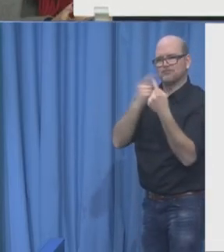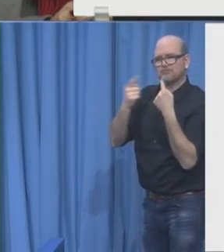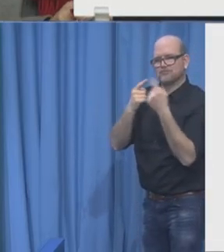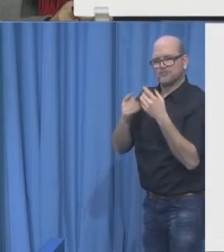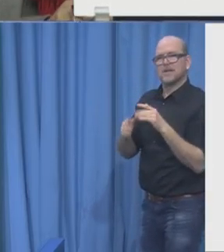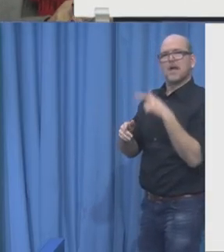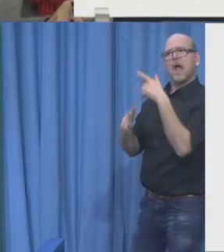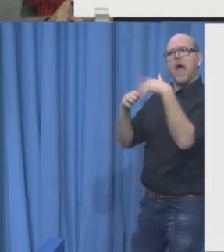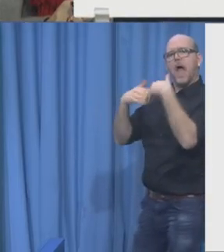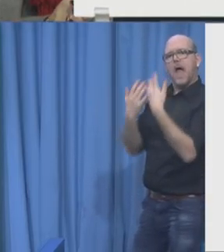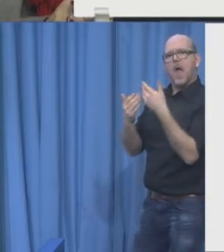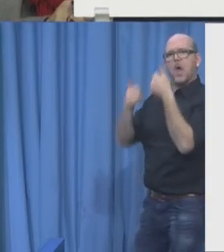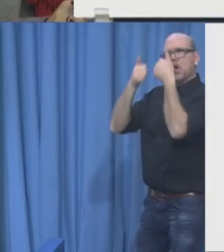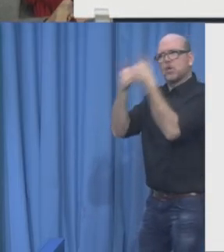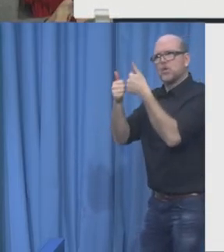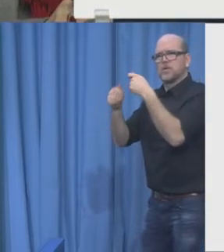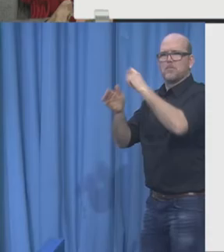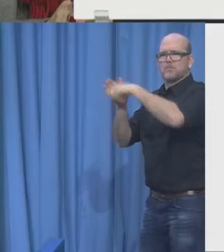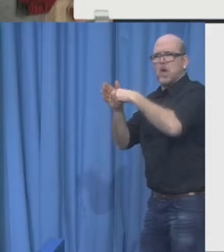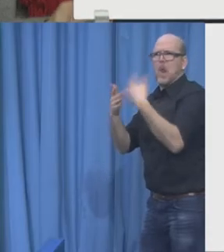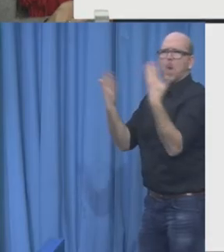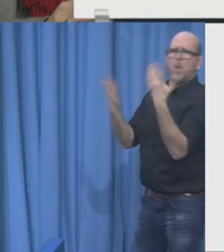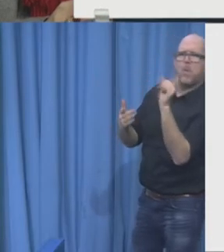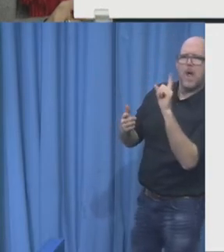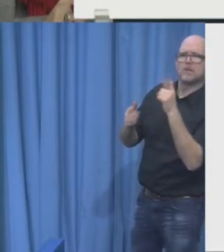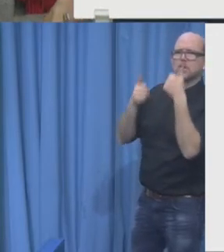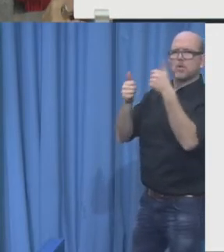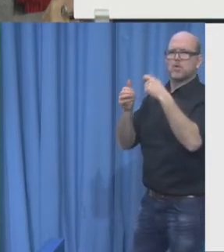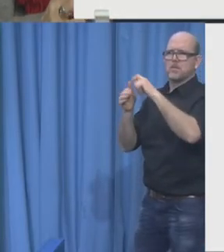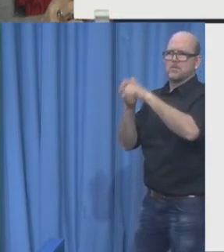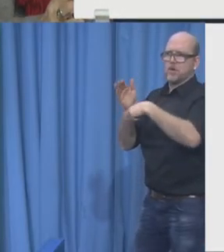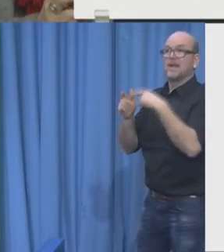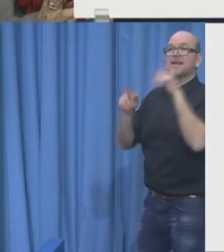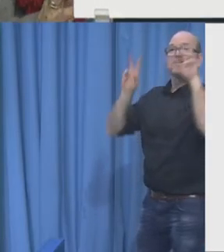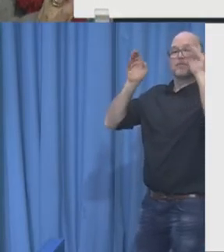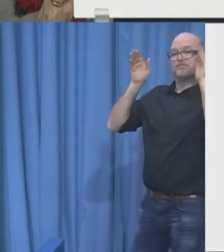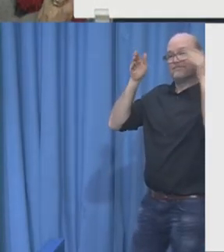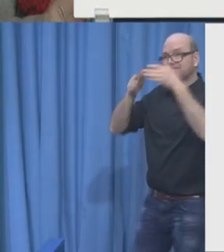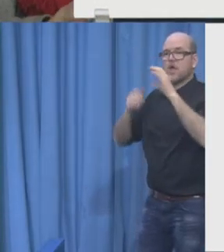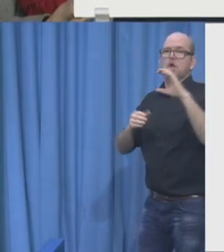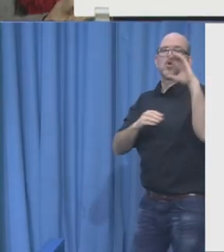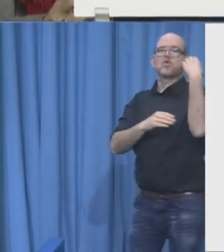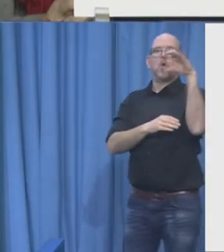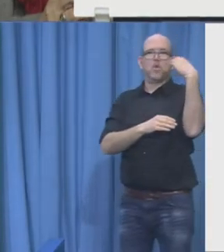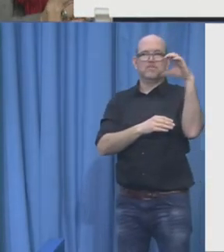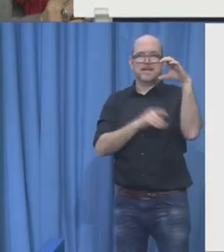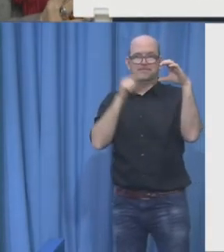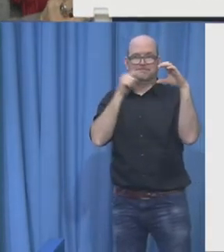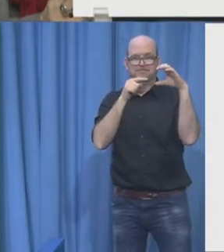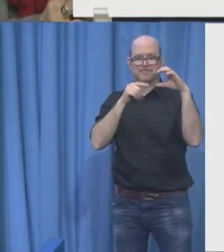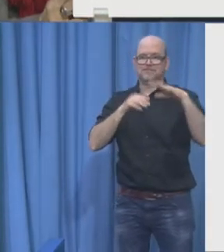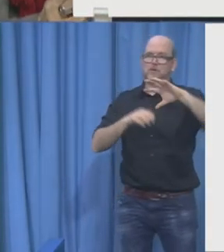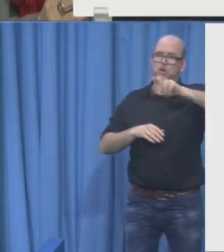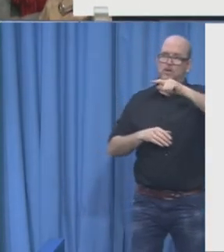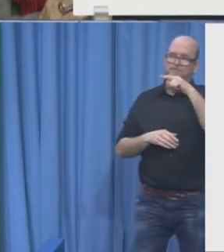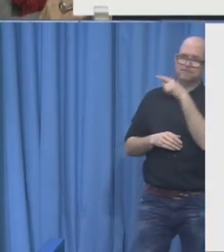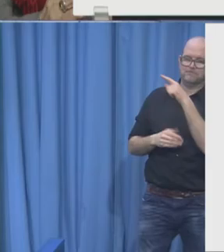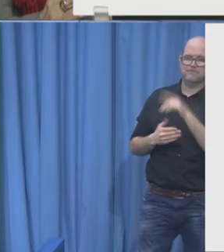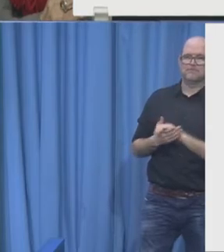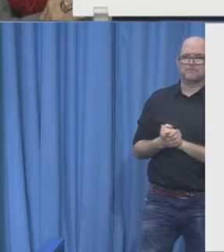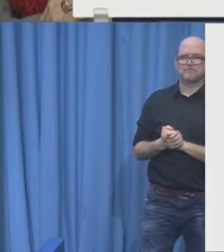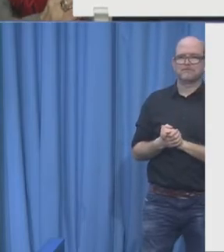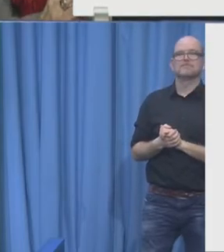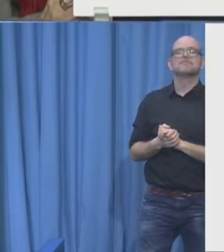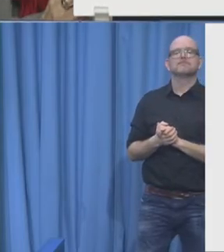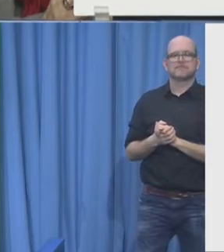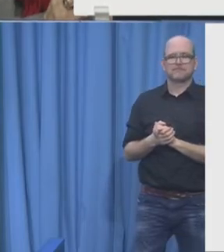Hands in Colombia. We want this Colombian example to become the showcase for the